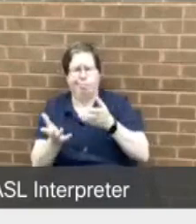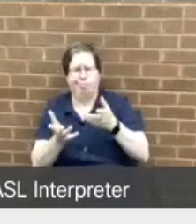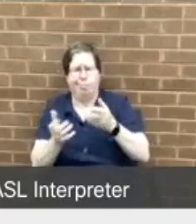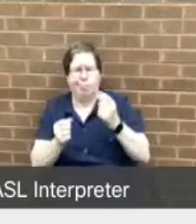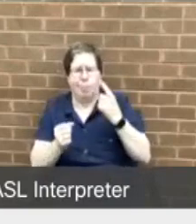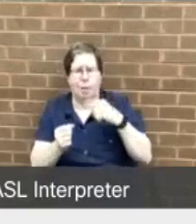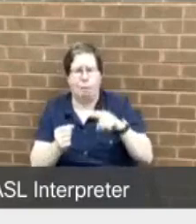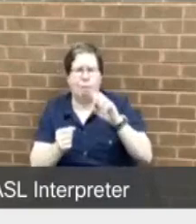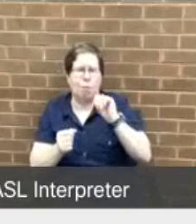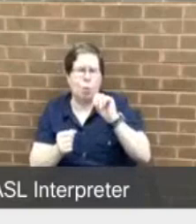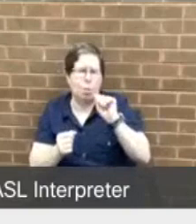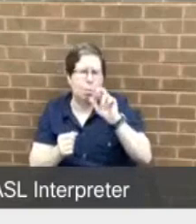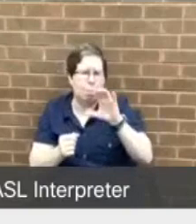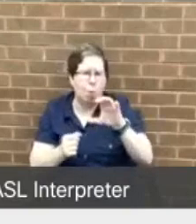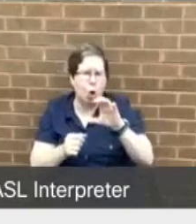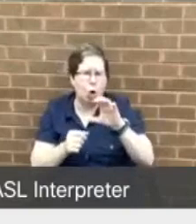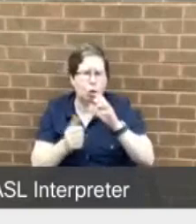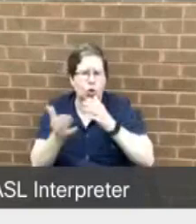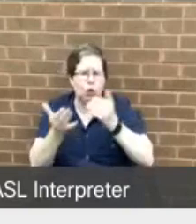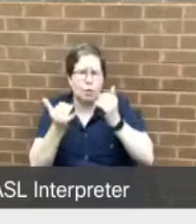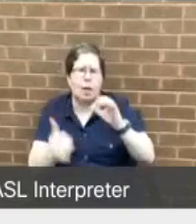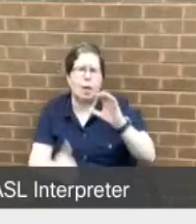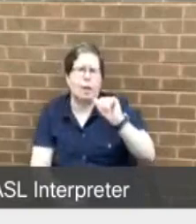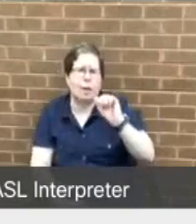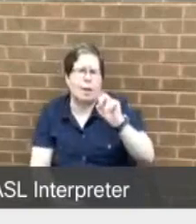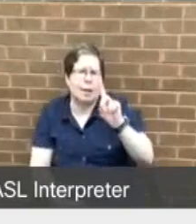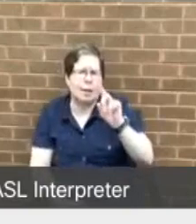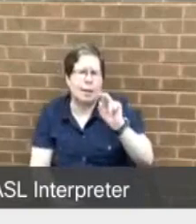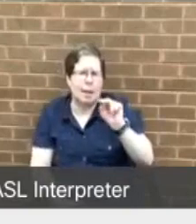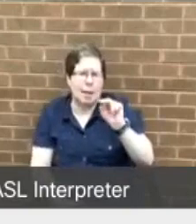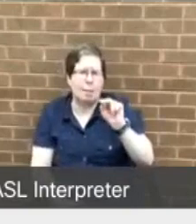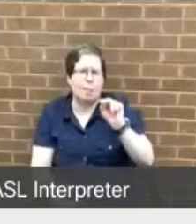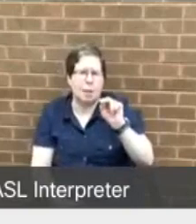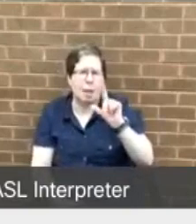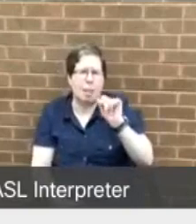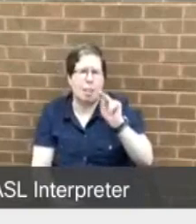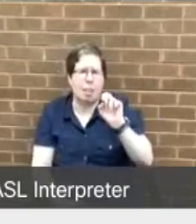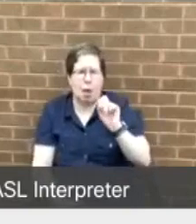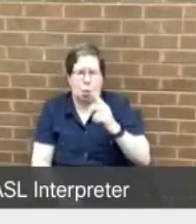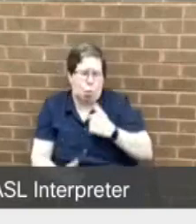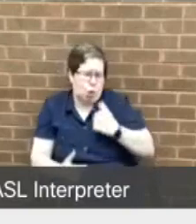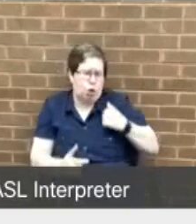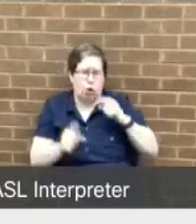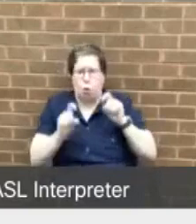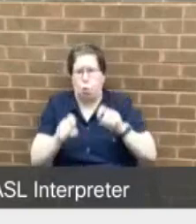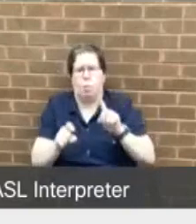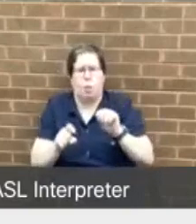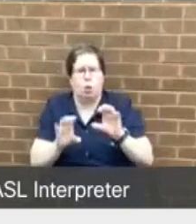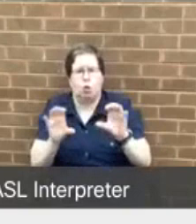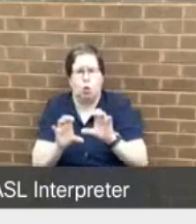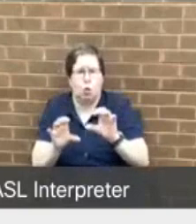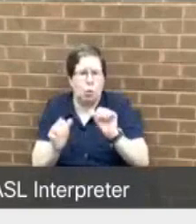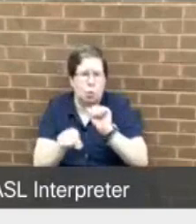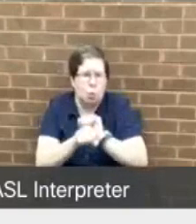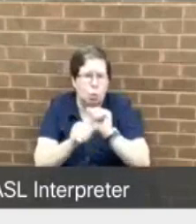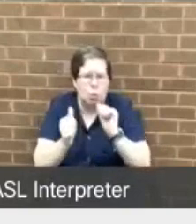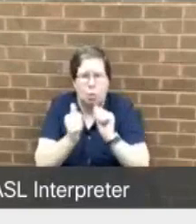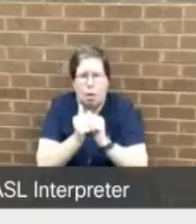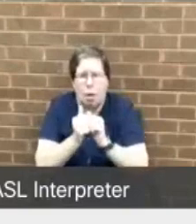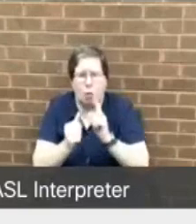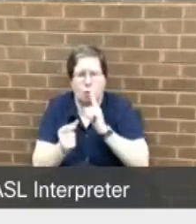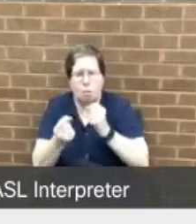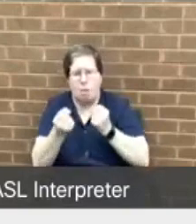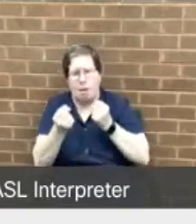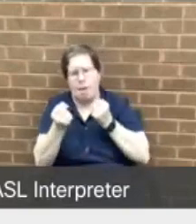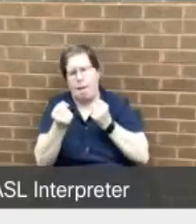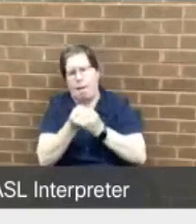for MARC service on the Camden Line, and what can or should we be doing working together to really advocate in